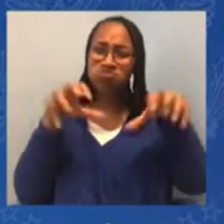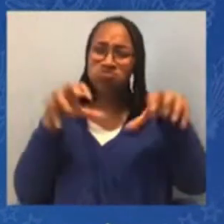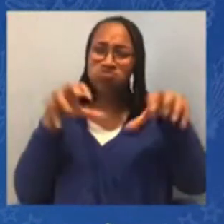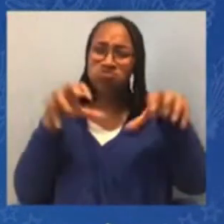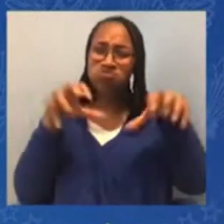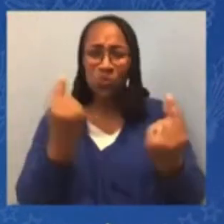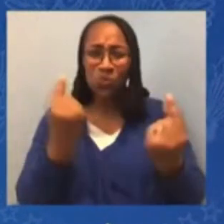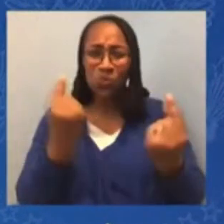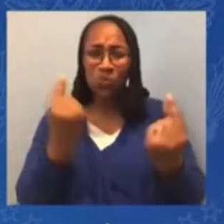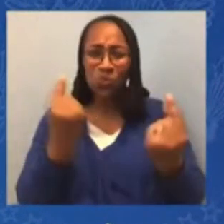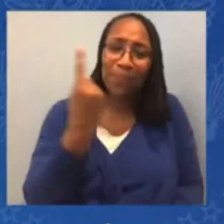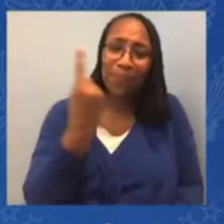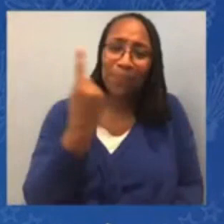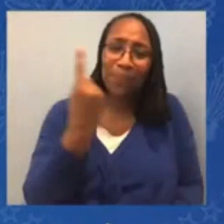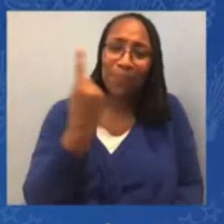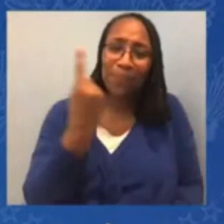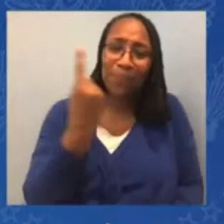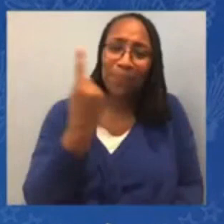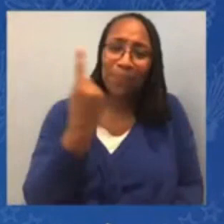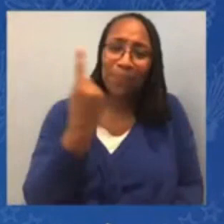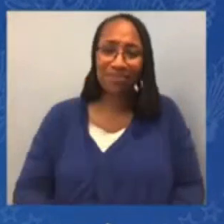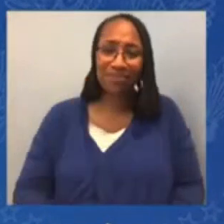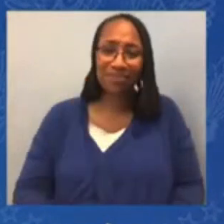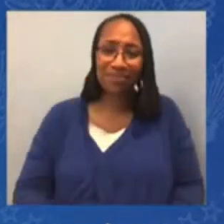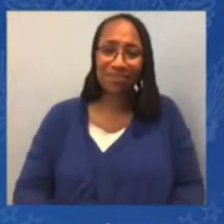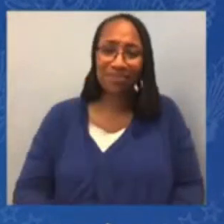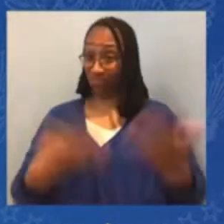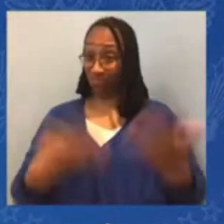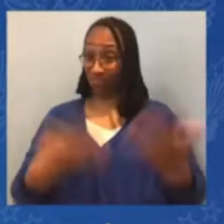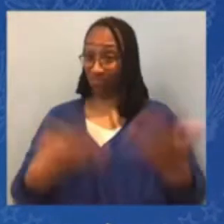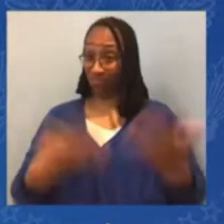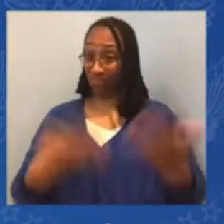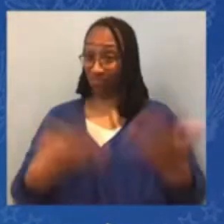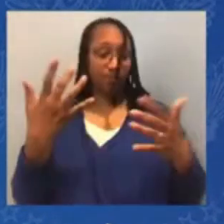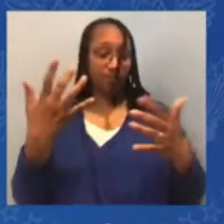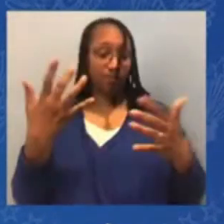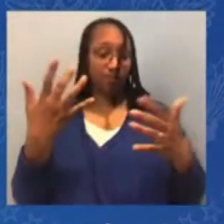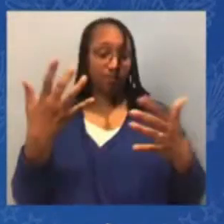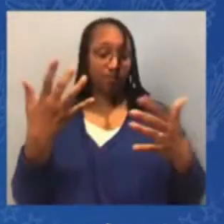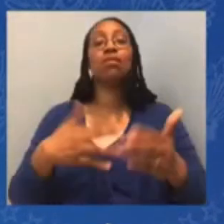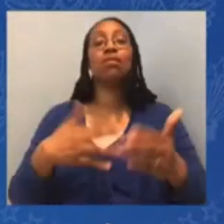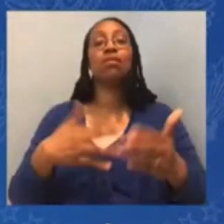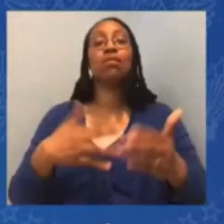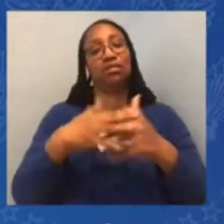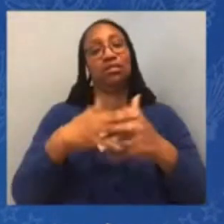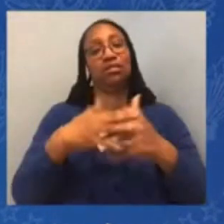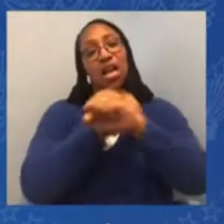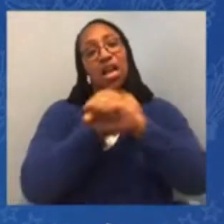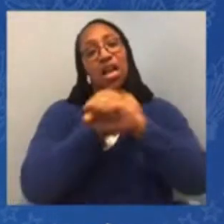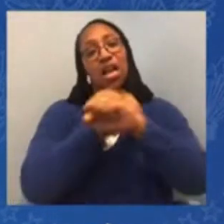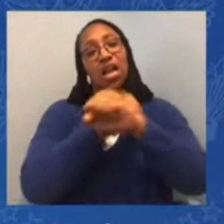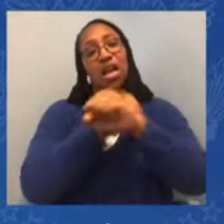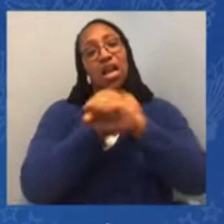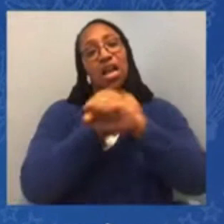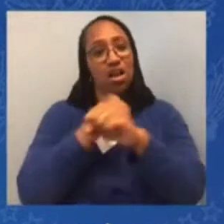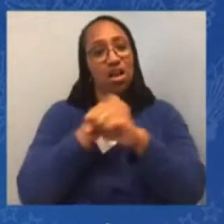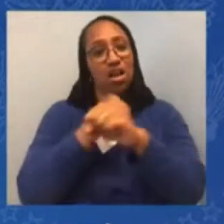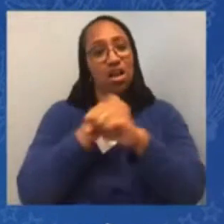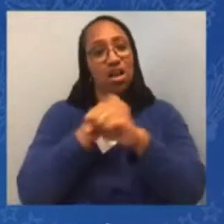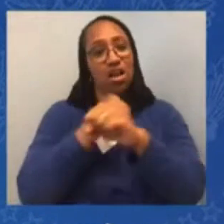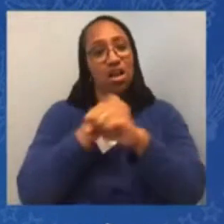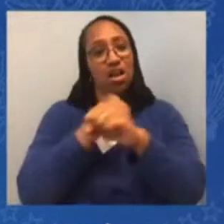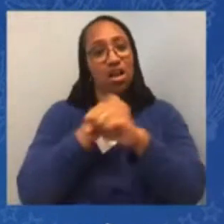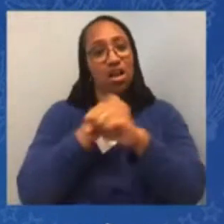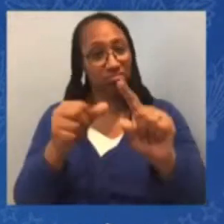continue to fight again. Because for a while there were only about two dozen of us in the Congress or as